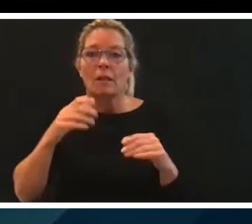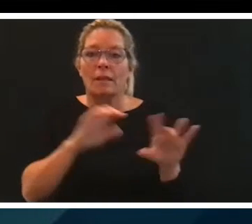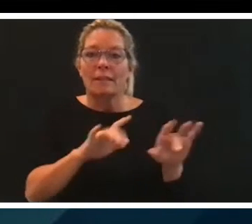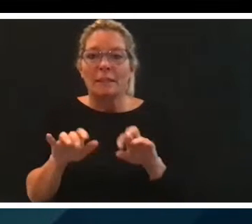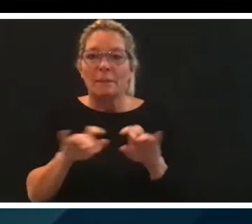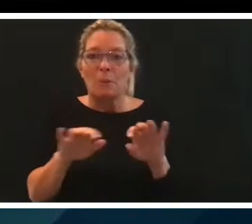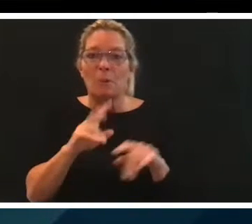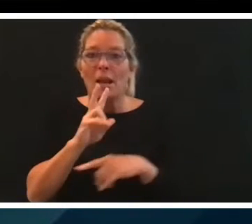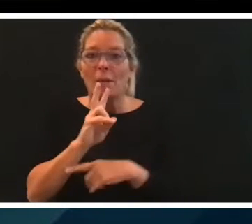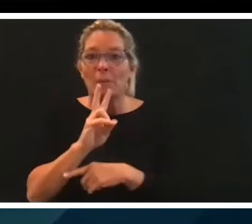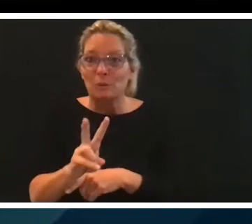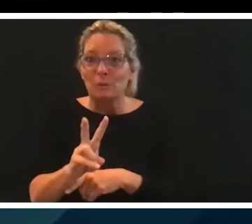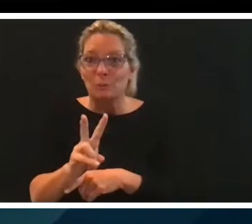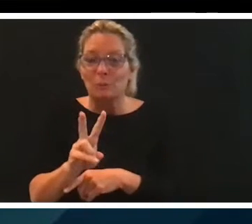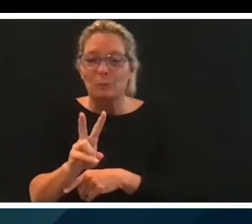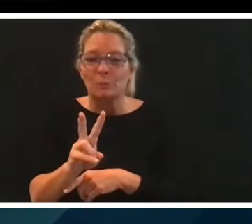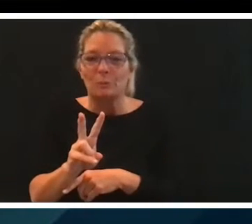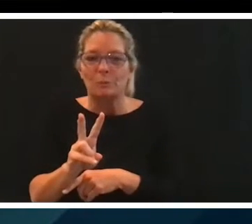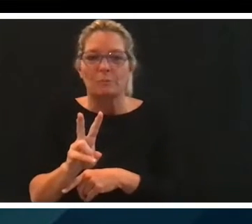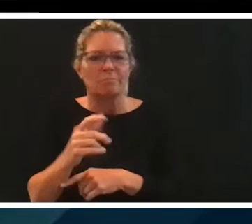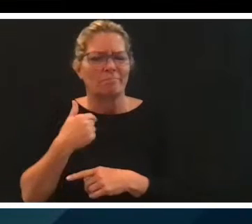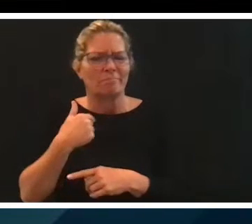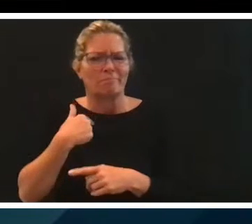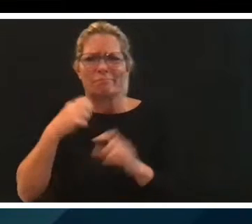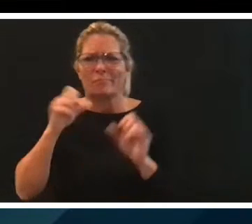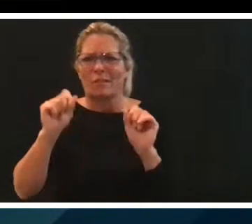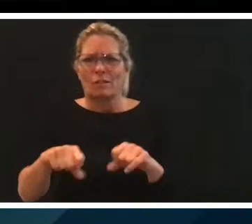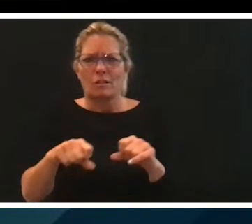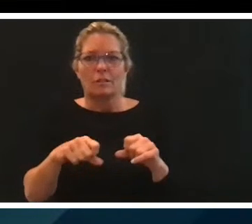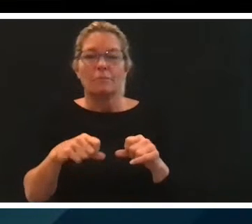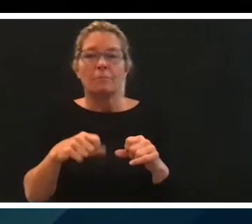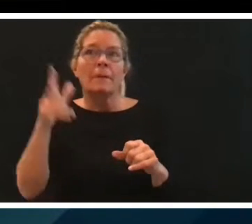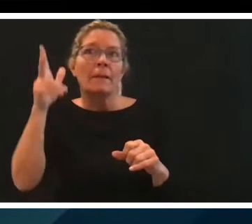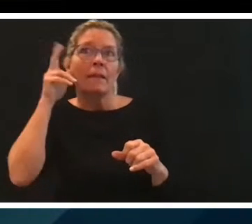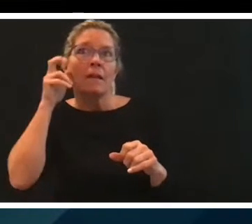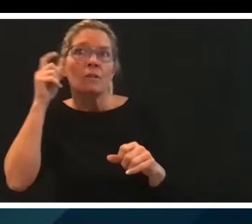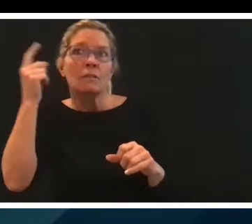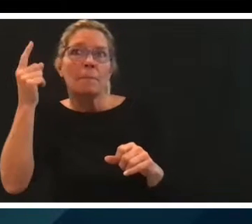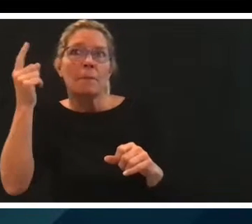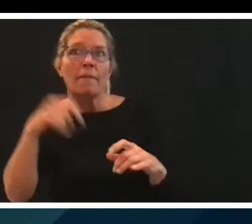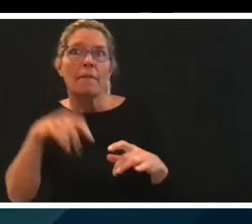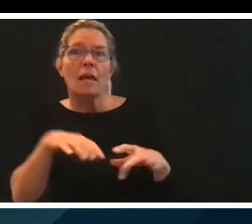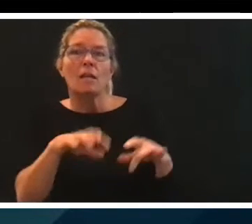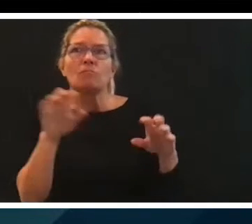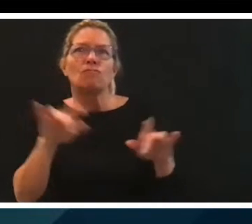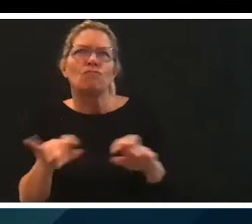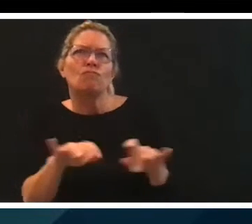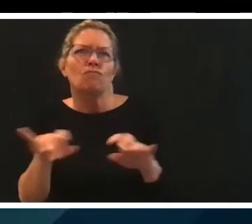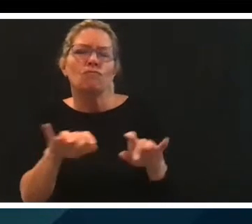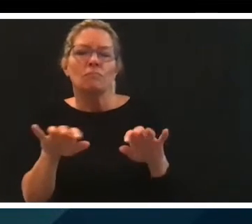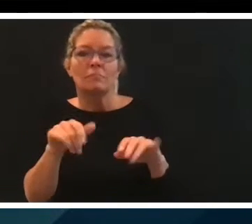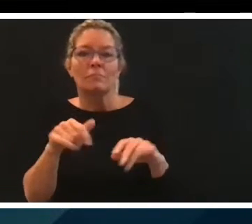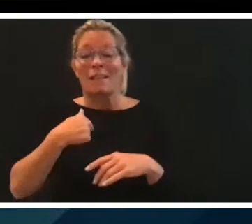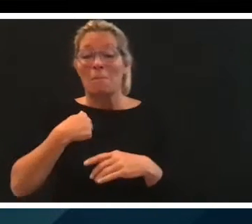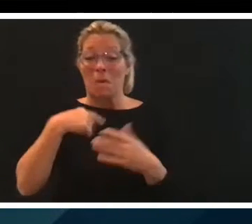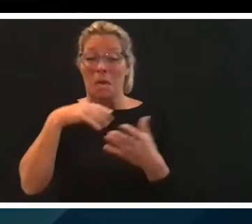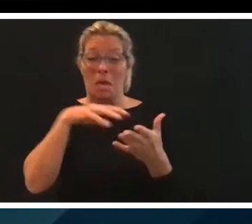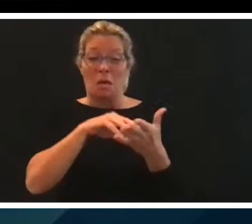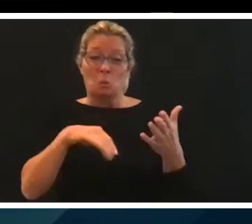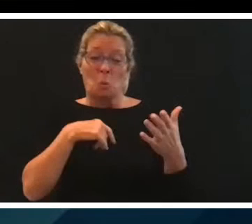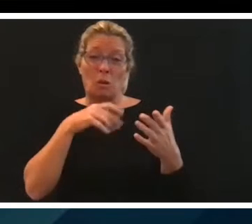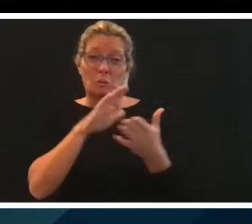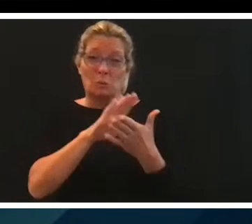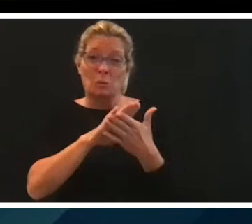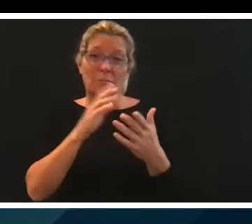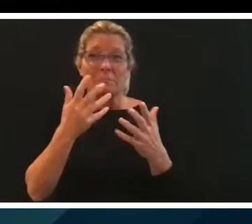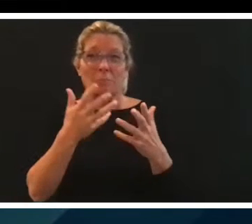And I could play anything I heard without too much of a problem. I was not a great student at first,